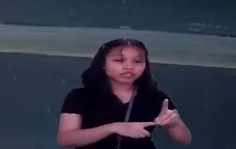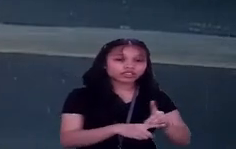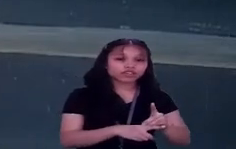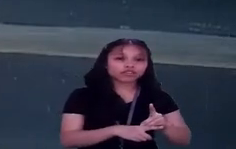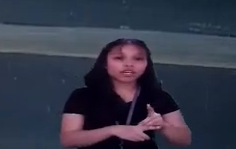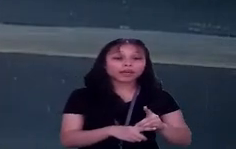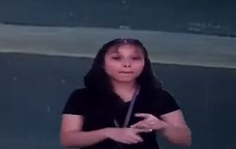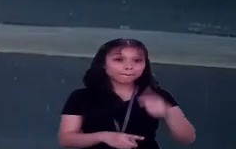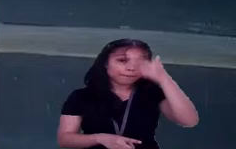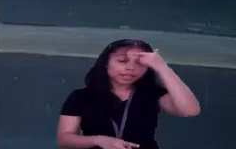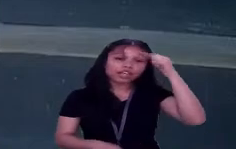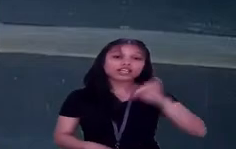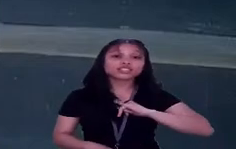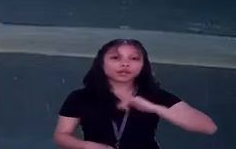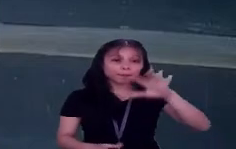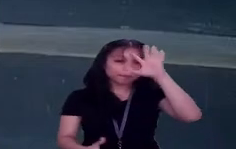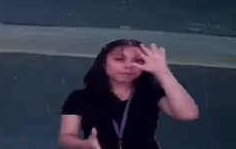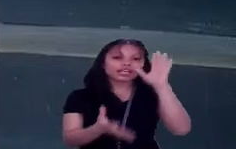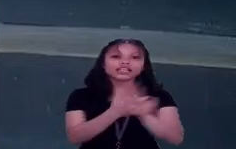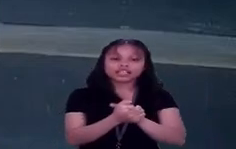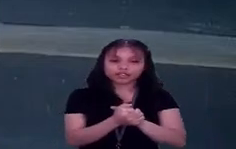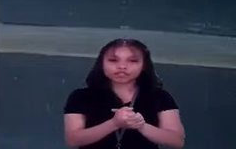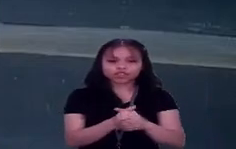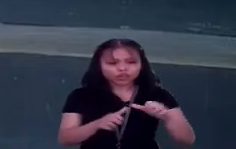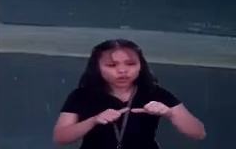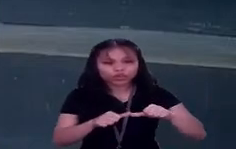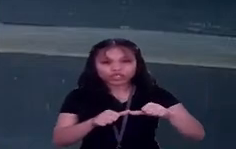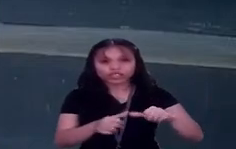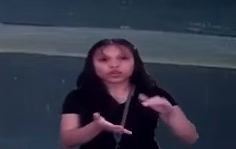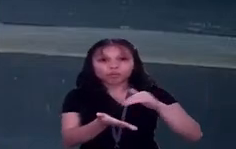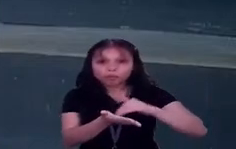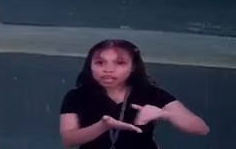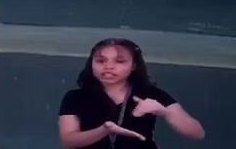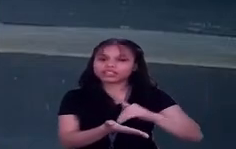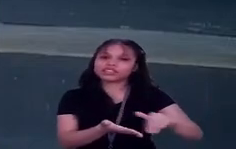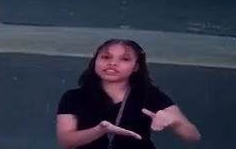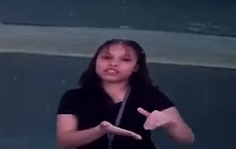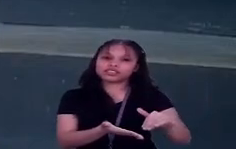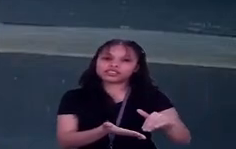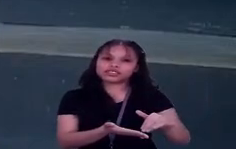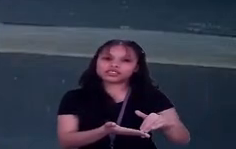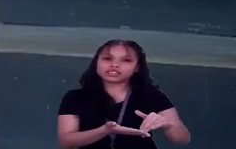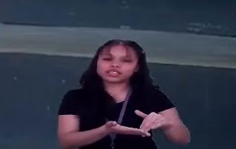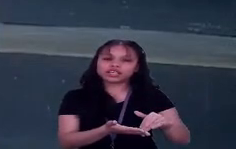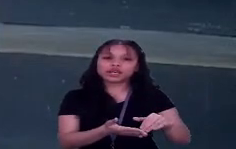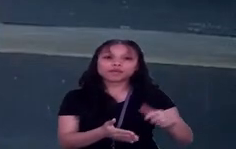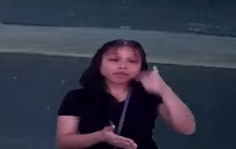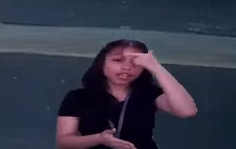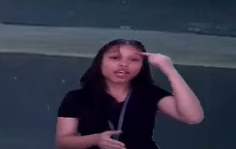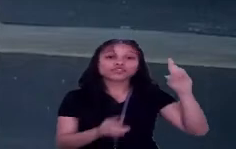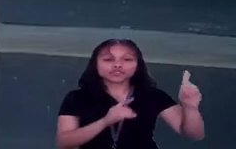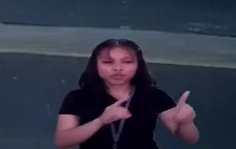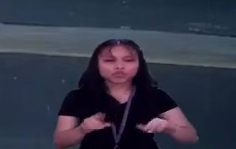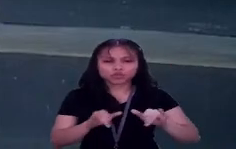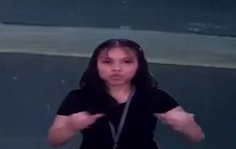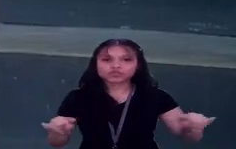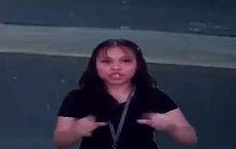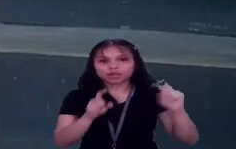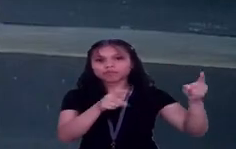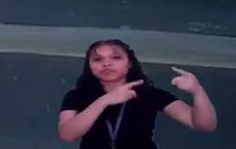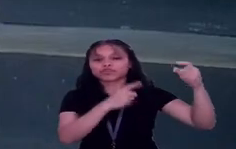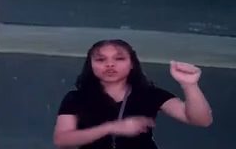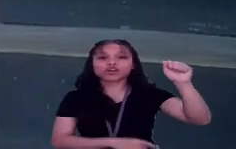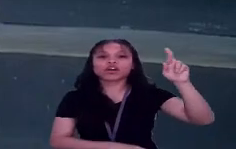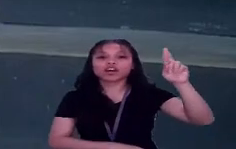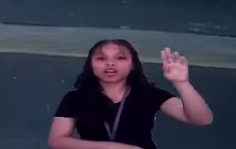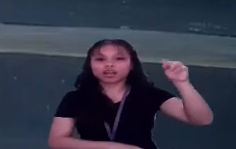because I believe that I should still be doing this and practicing this, because that's what I'm going to do in the mission field in Armenia.